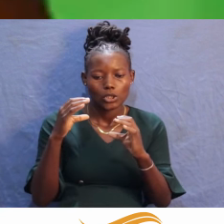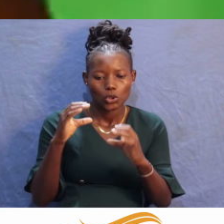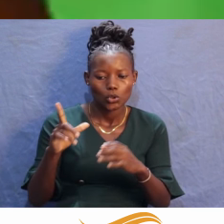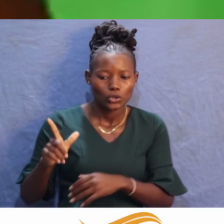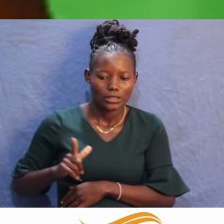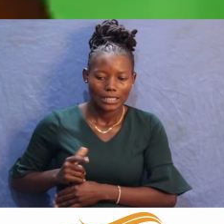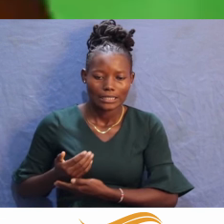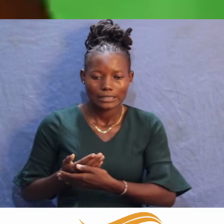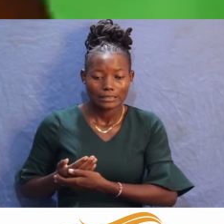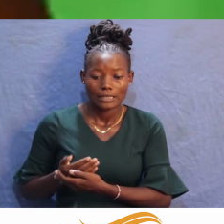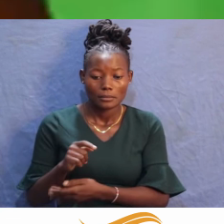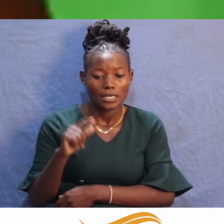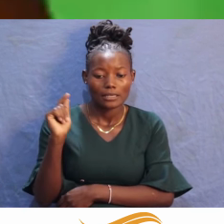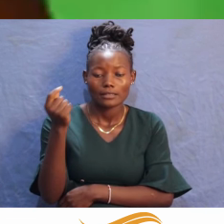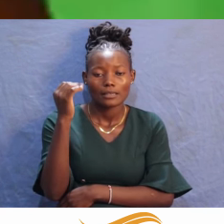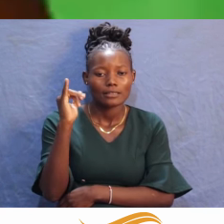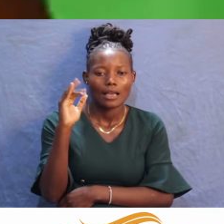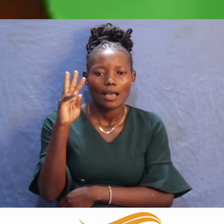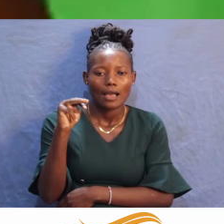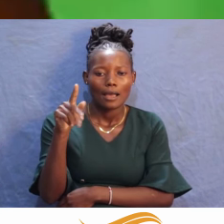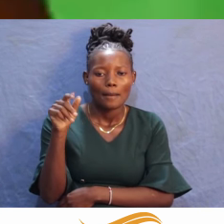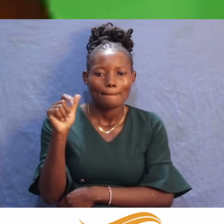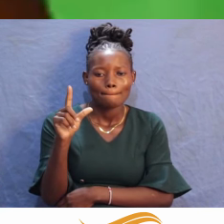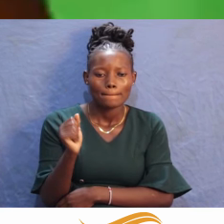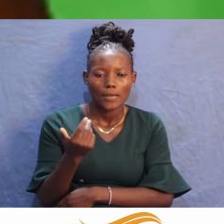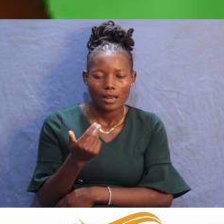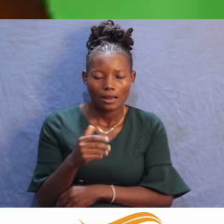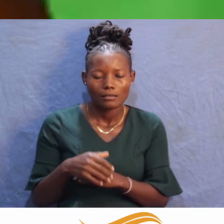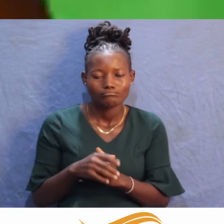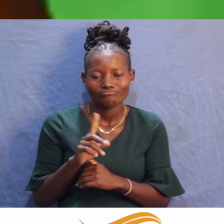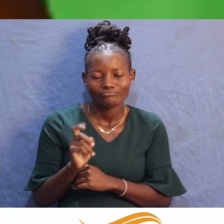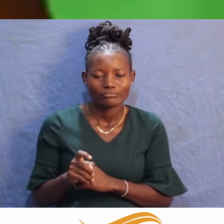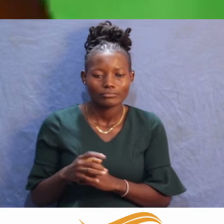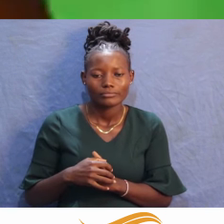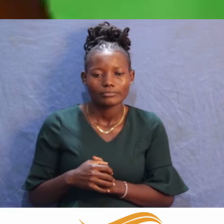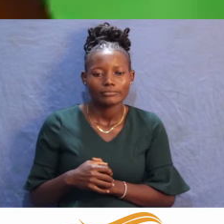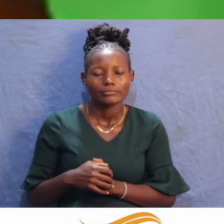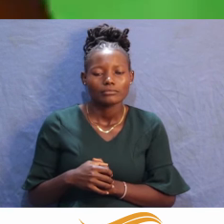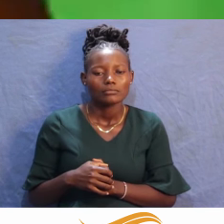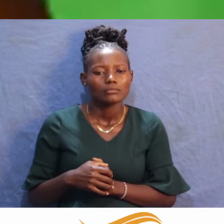Impala. Now, does it, with regards to